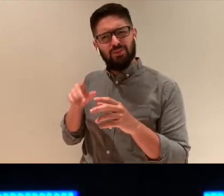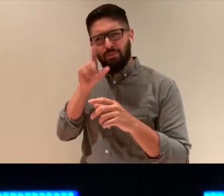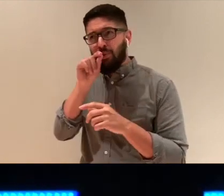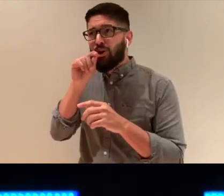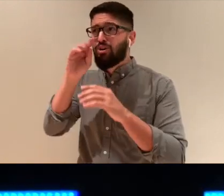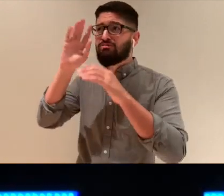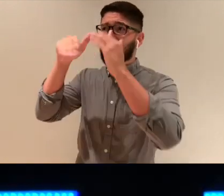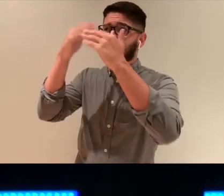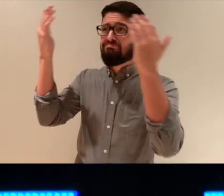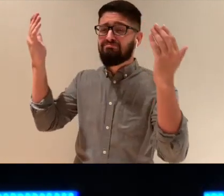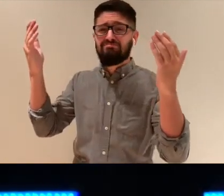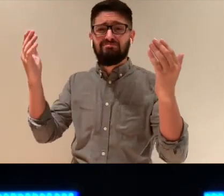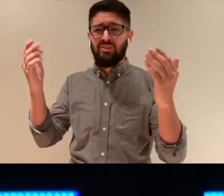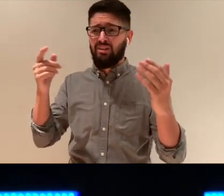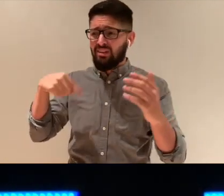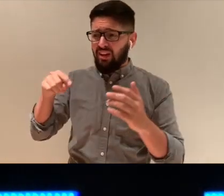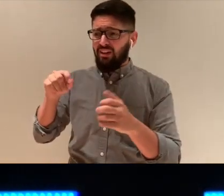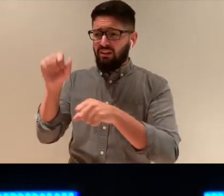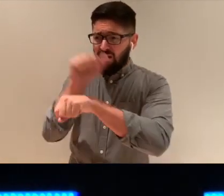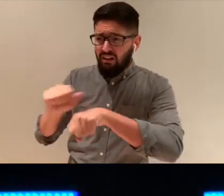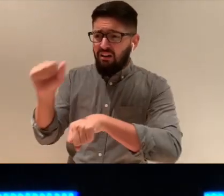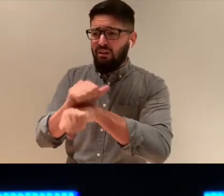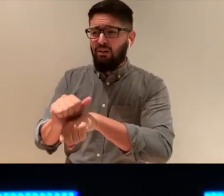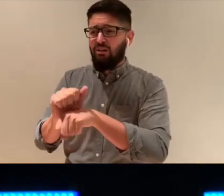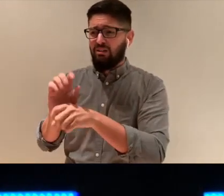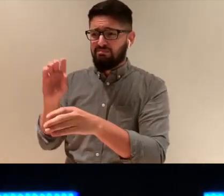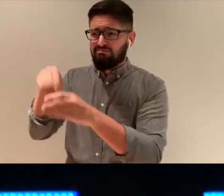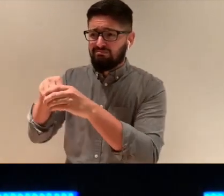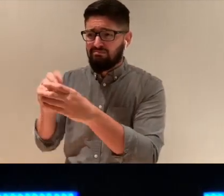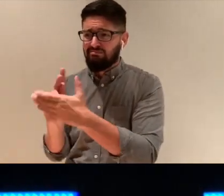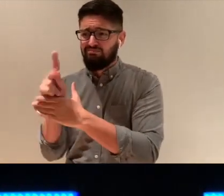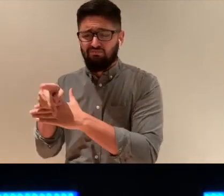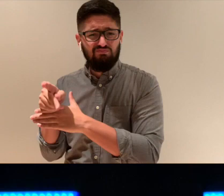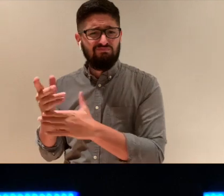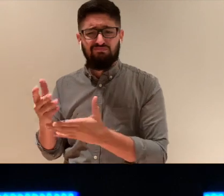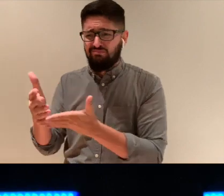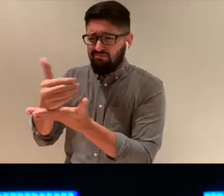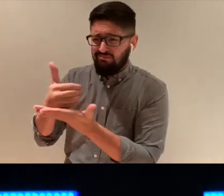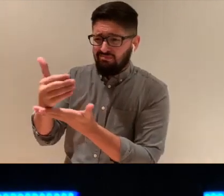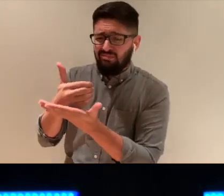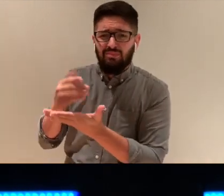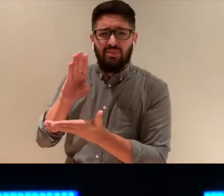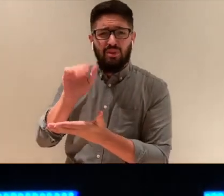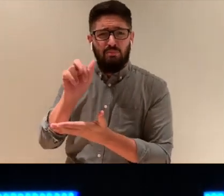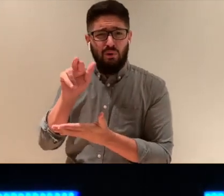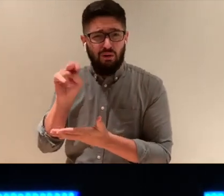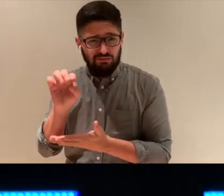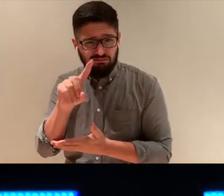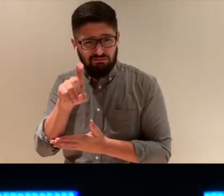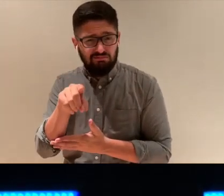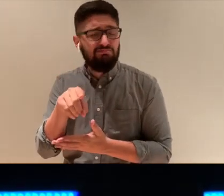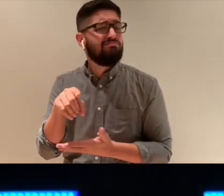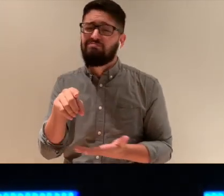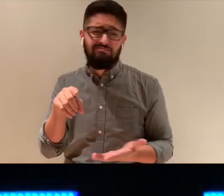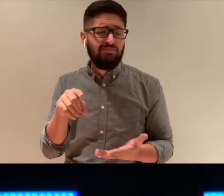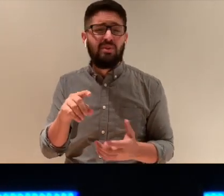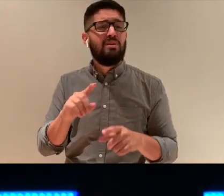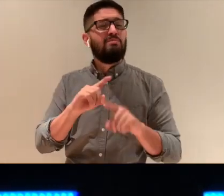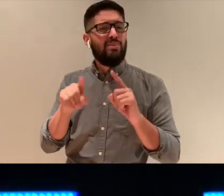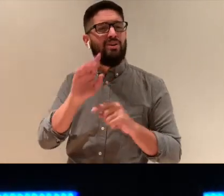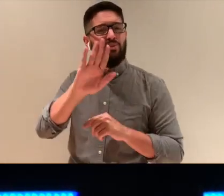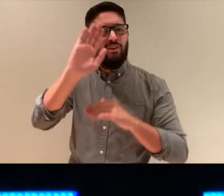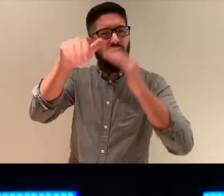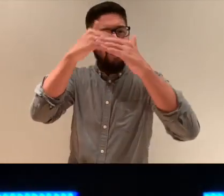the air. They neither sow nor reap, nor gather into barns. Yet